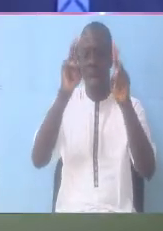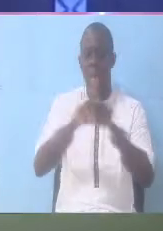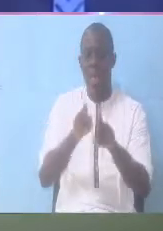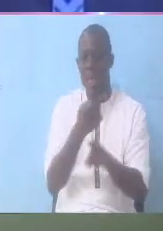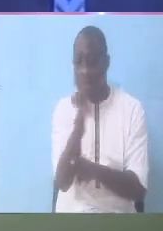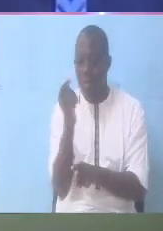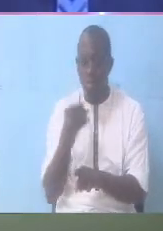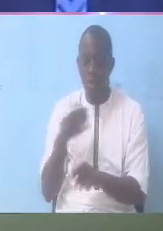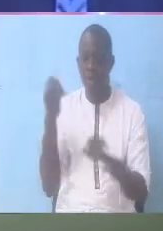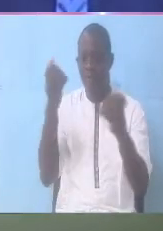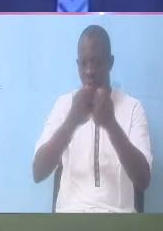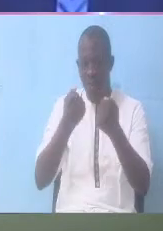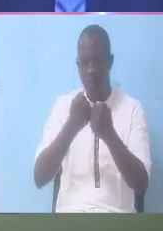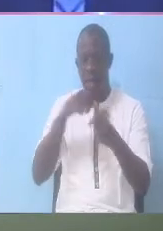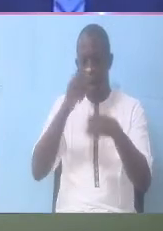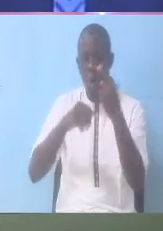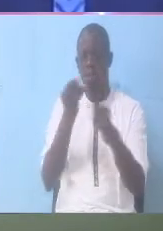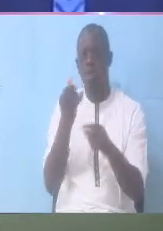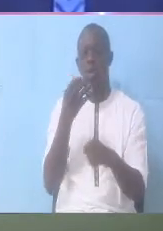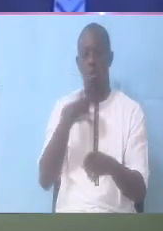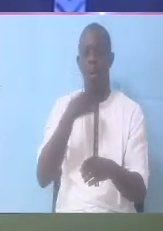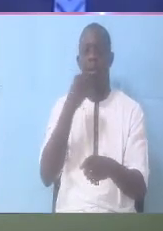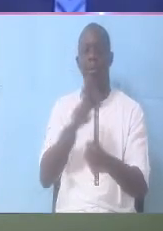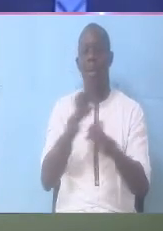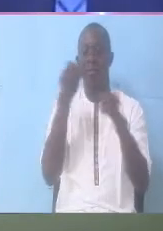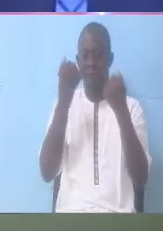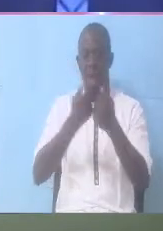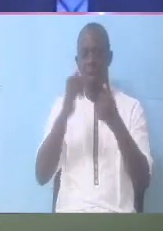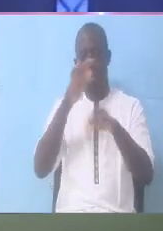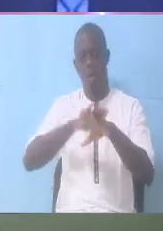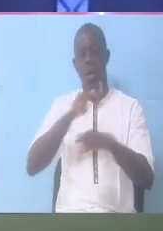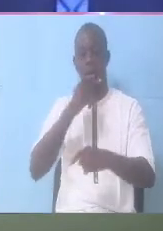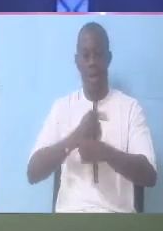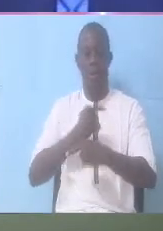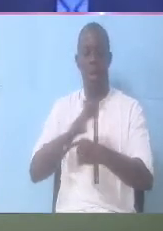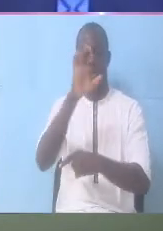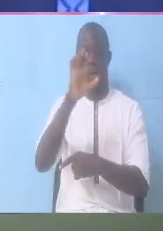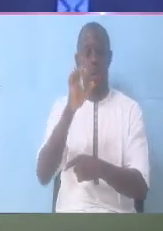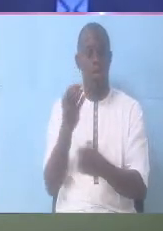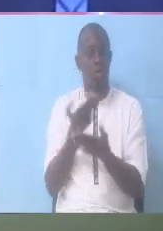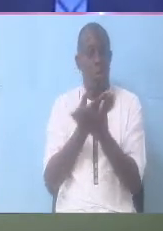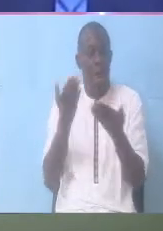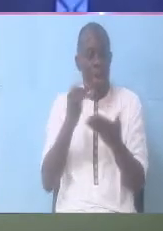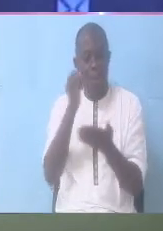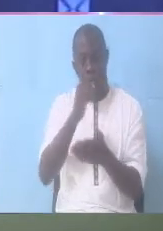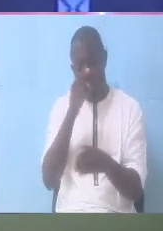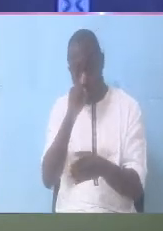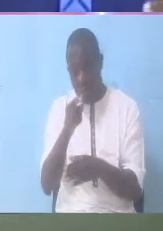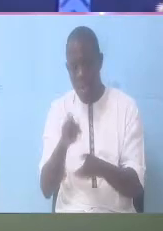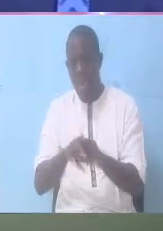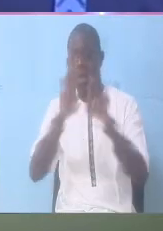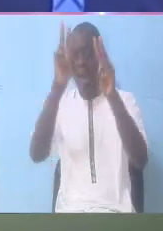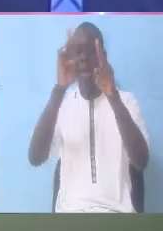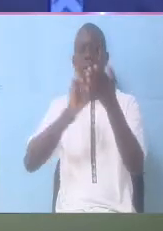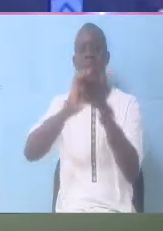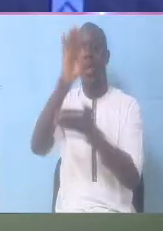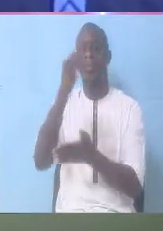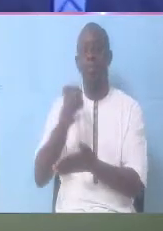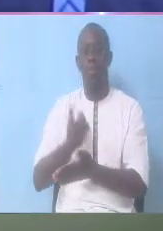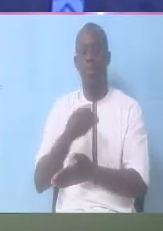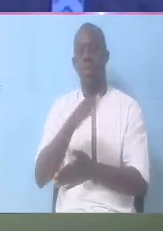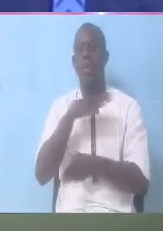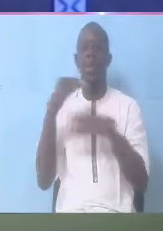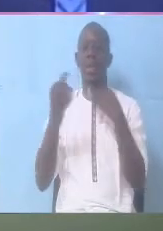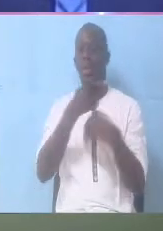dealt with. They be killed. The word execute didn't come. He said to be dealt with, and let them set an example. And